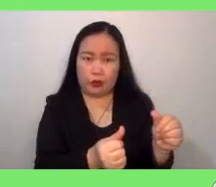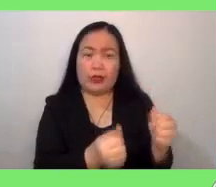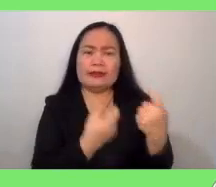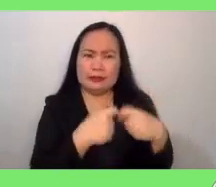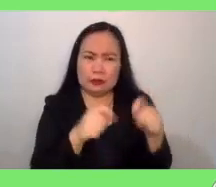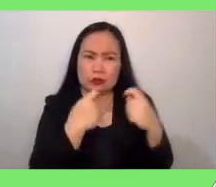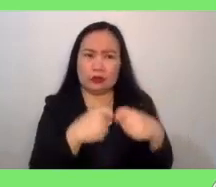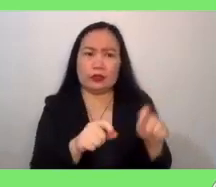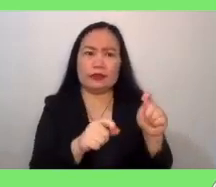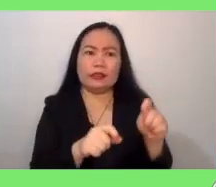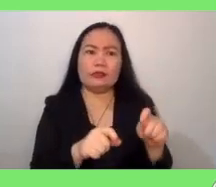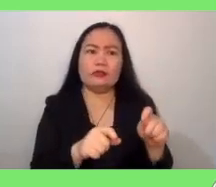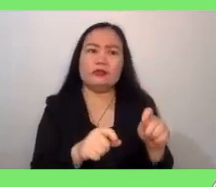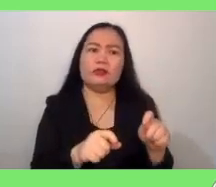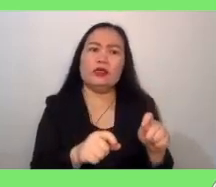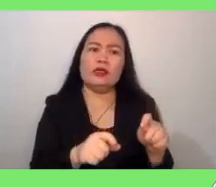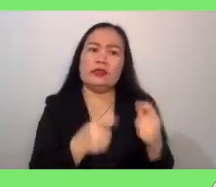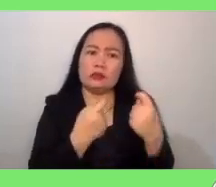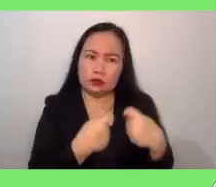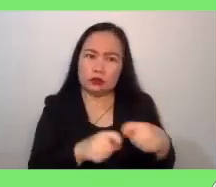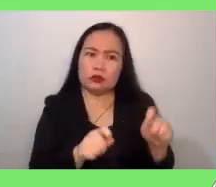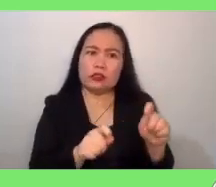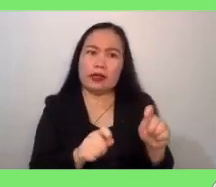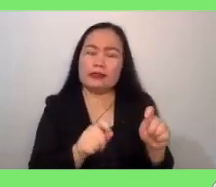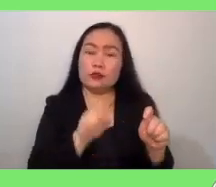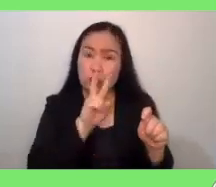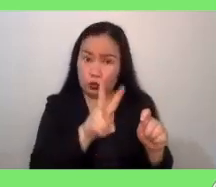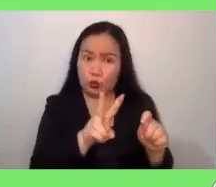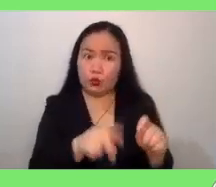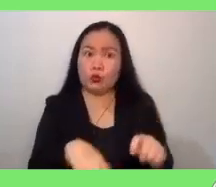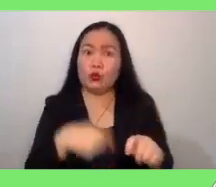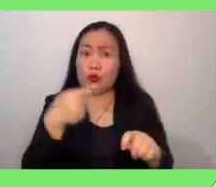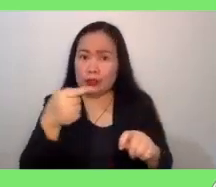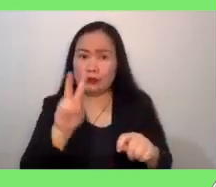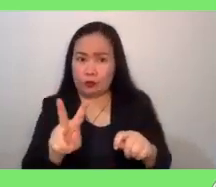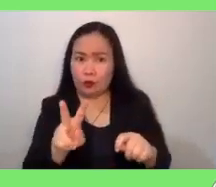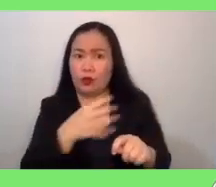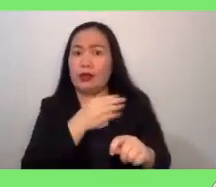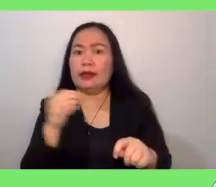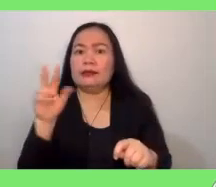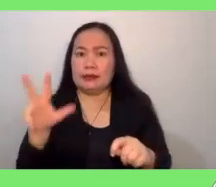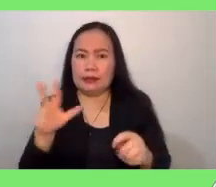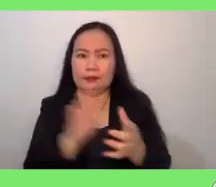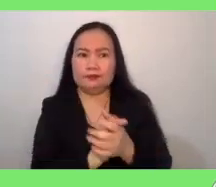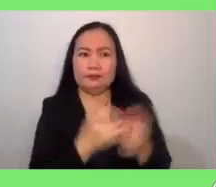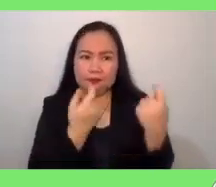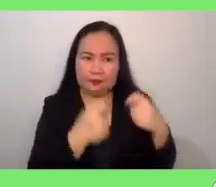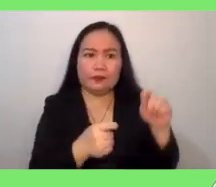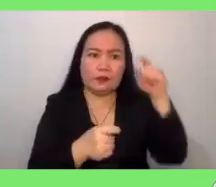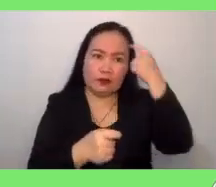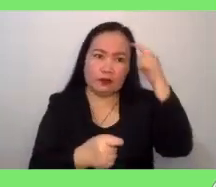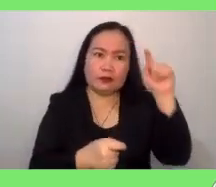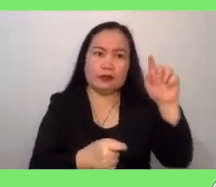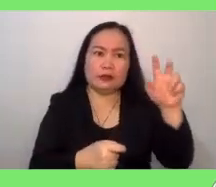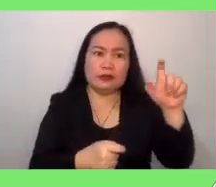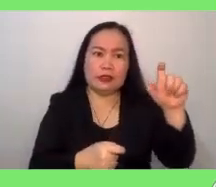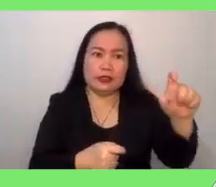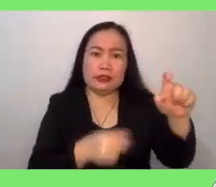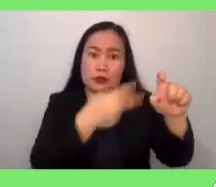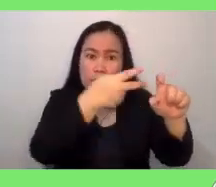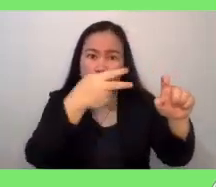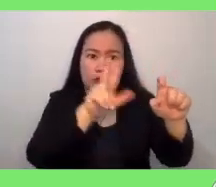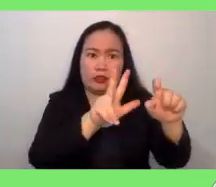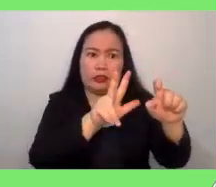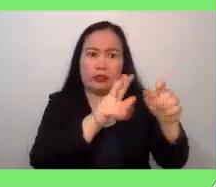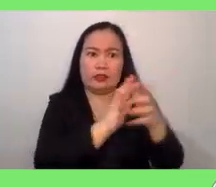so itry natin si 2, si negative 2, si positive 3. So for x is equal to 3,